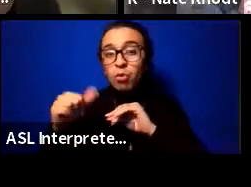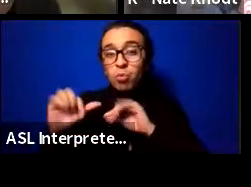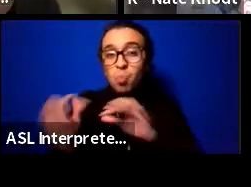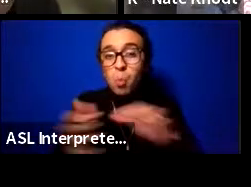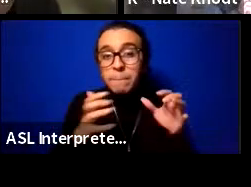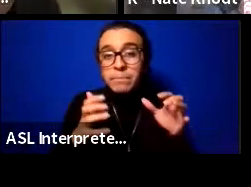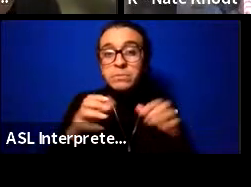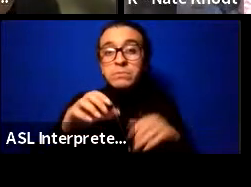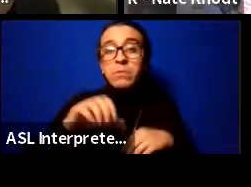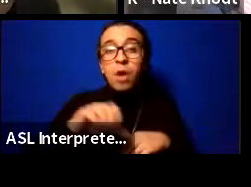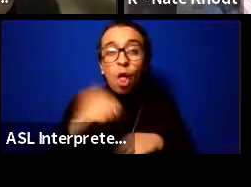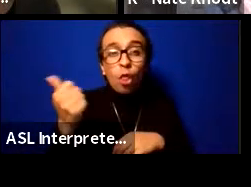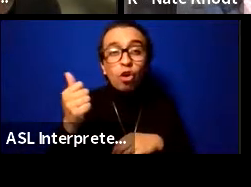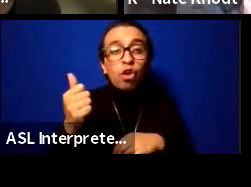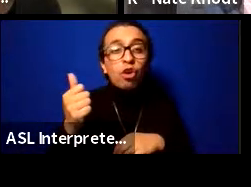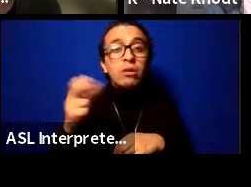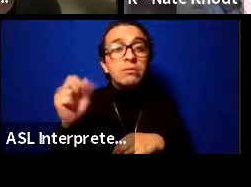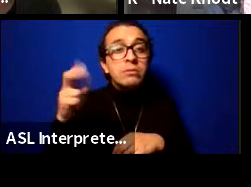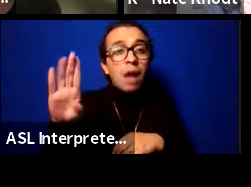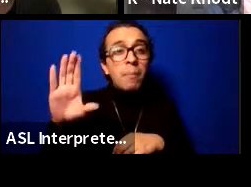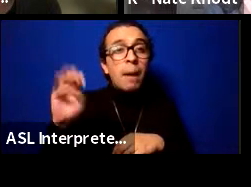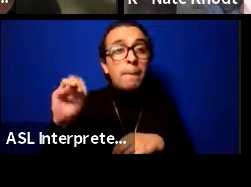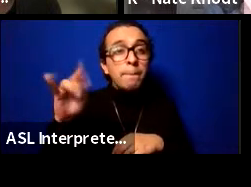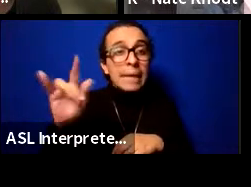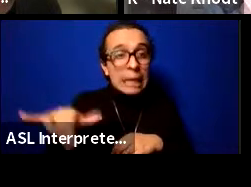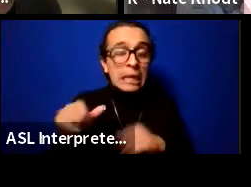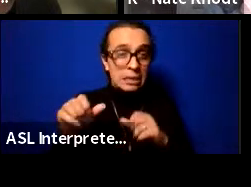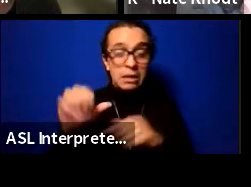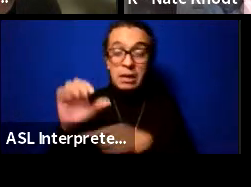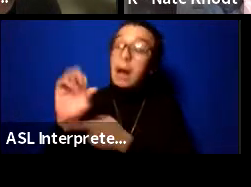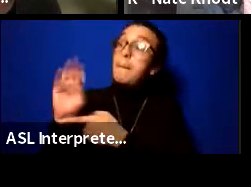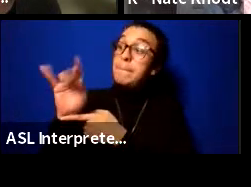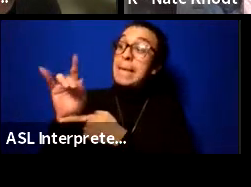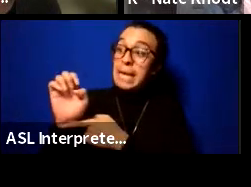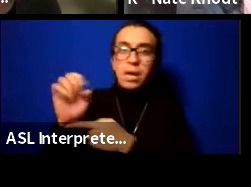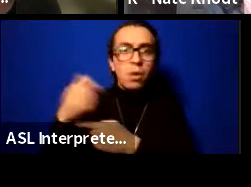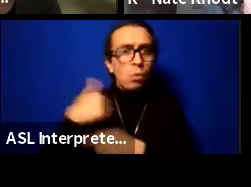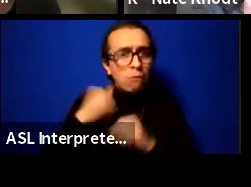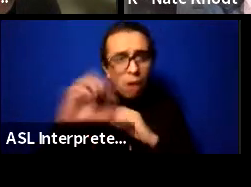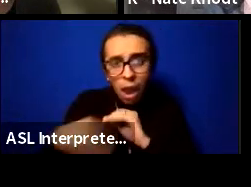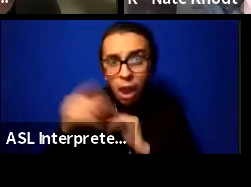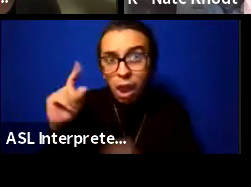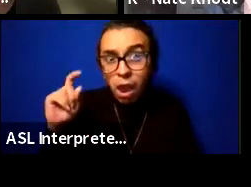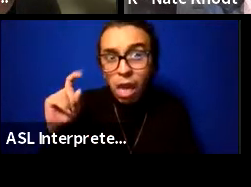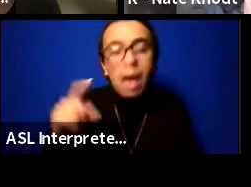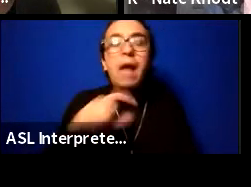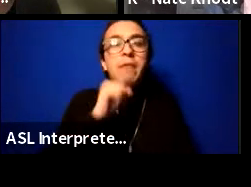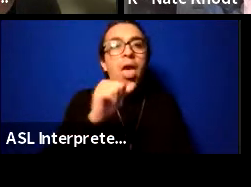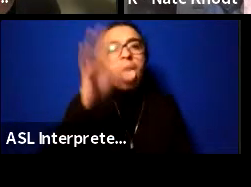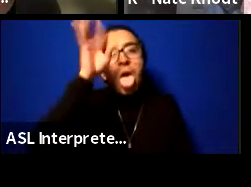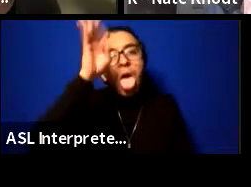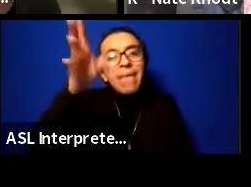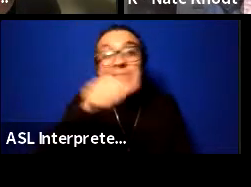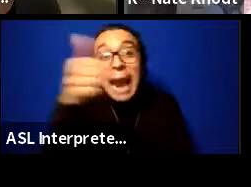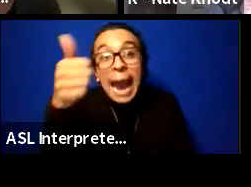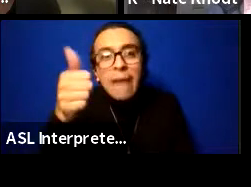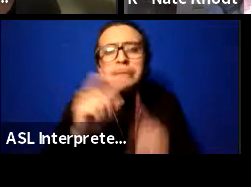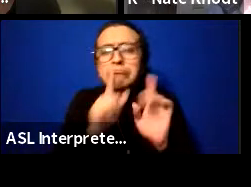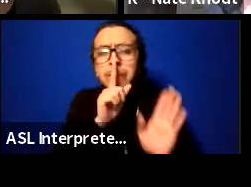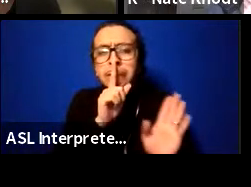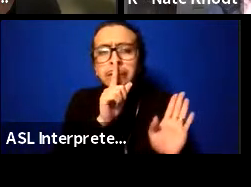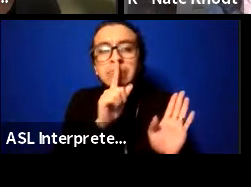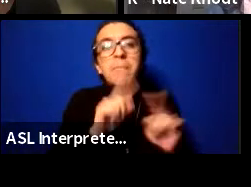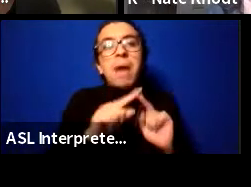other subcommittees to that list. I'm not saying like 10, but just like a few